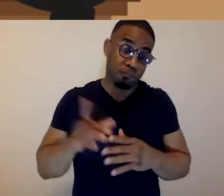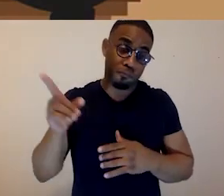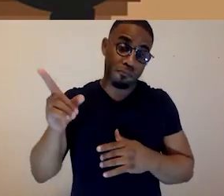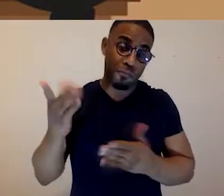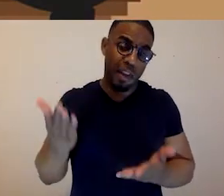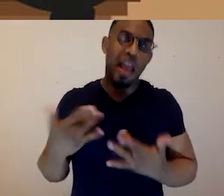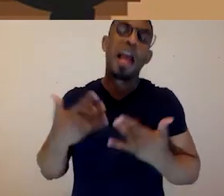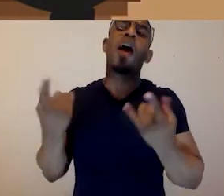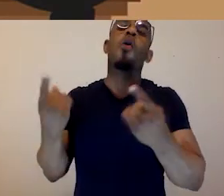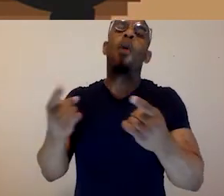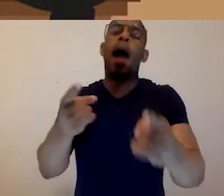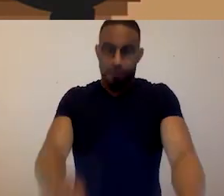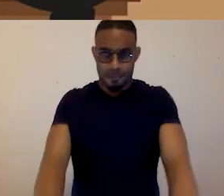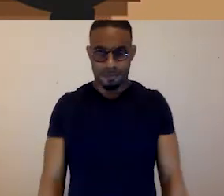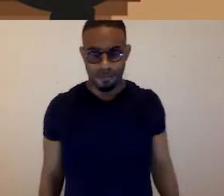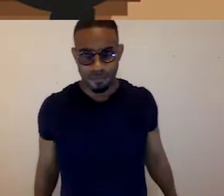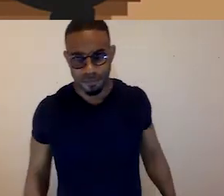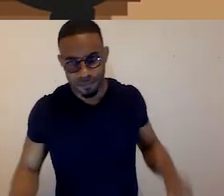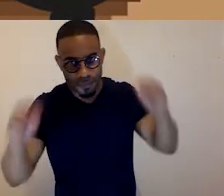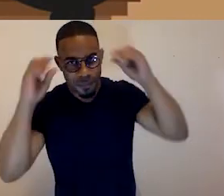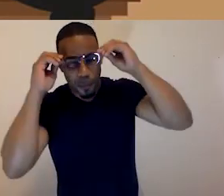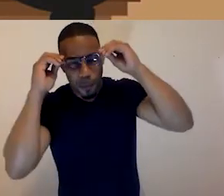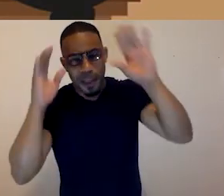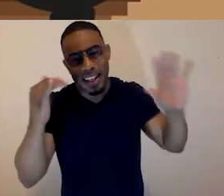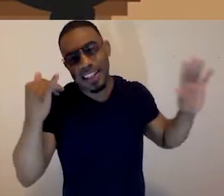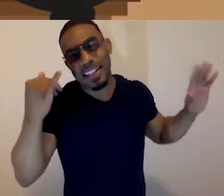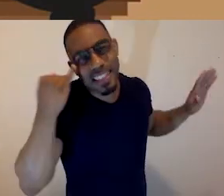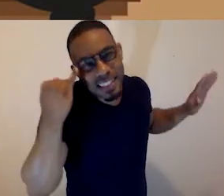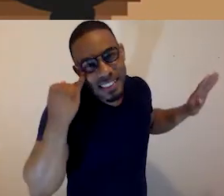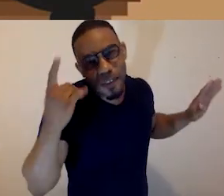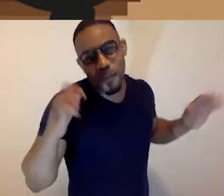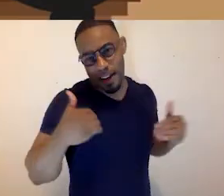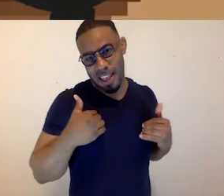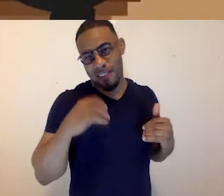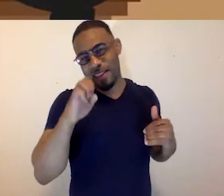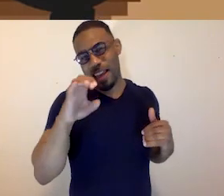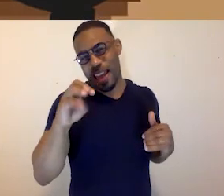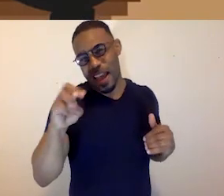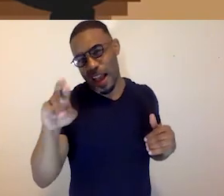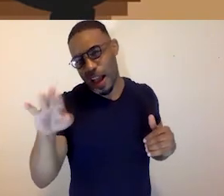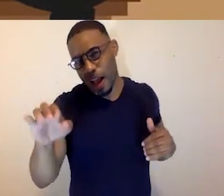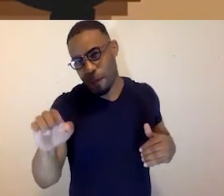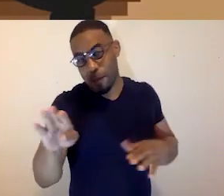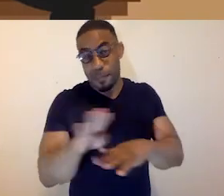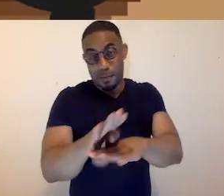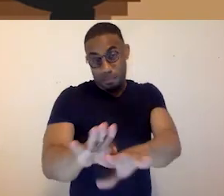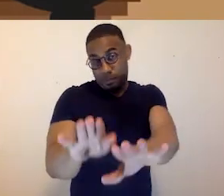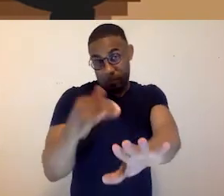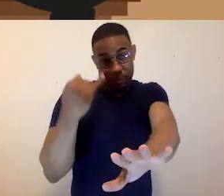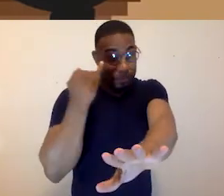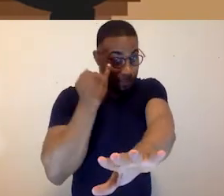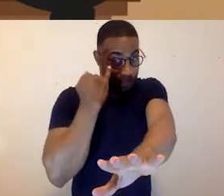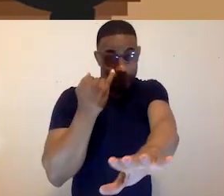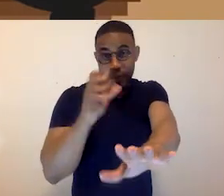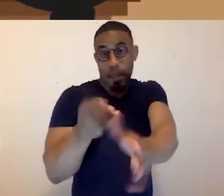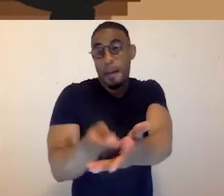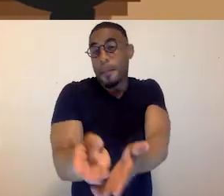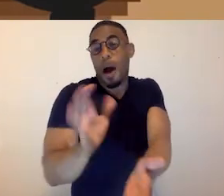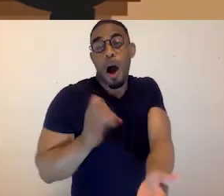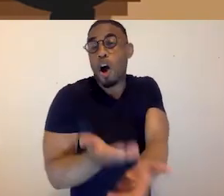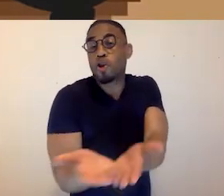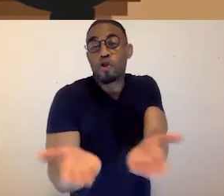here's what's going on. Let's say we have an e-commerce business that buys